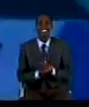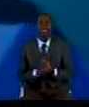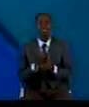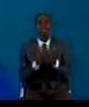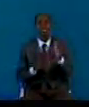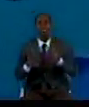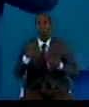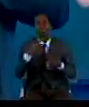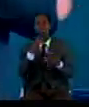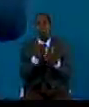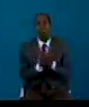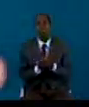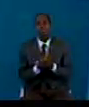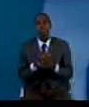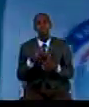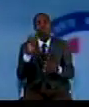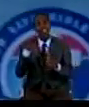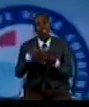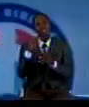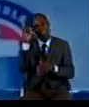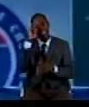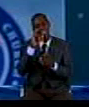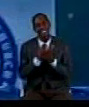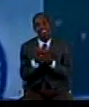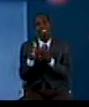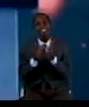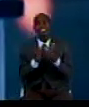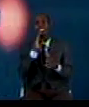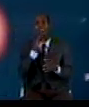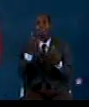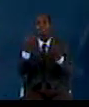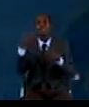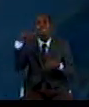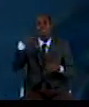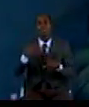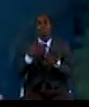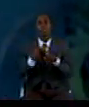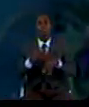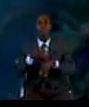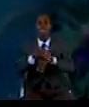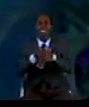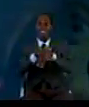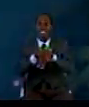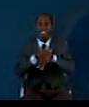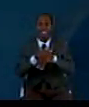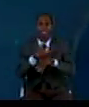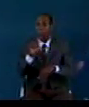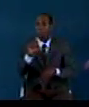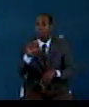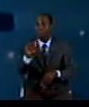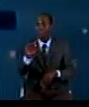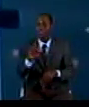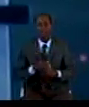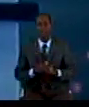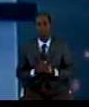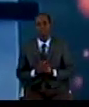Some people say out of ignorance that Jesus Christ came from England. No, no,